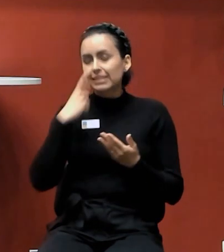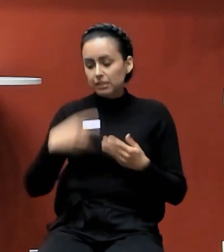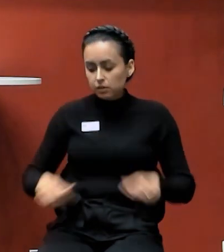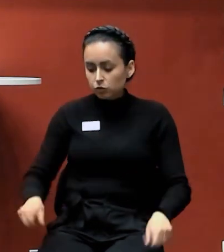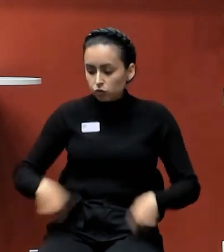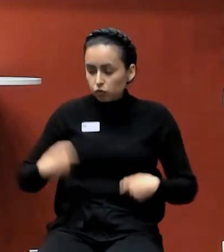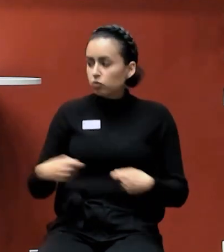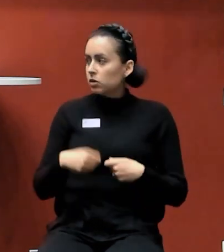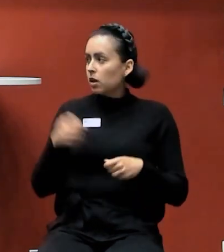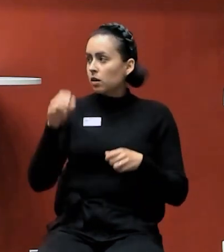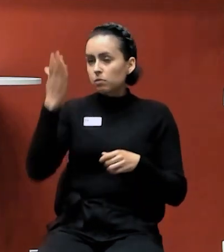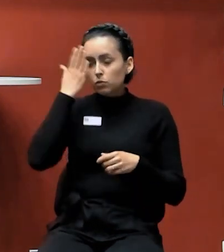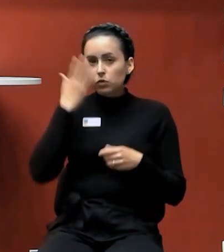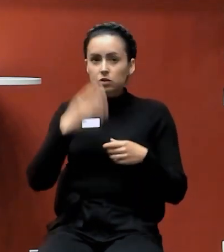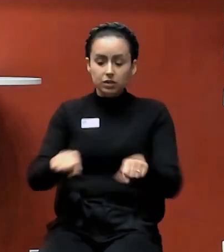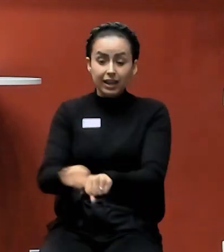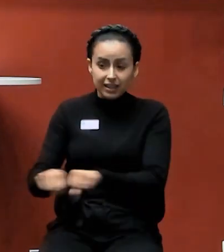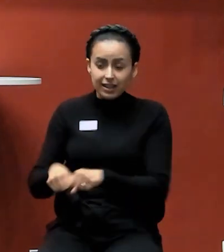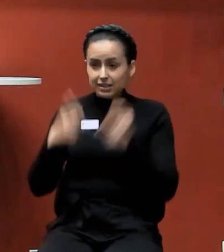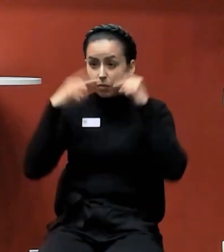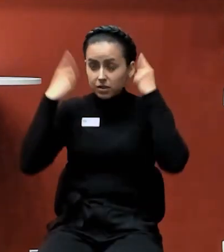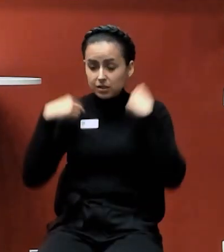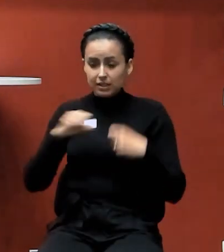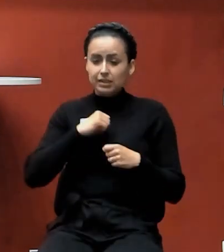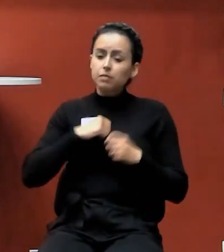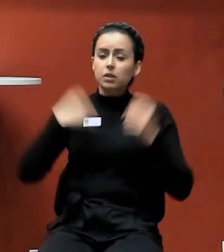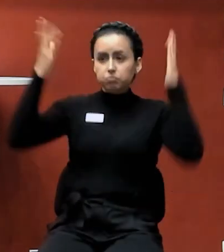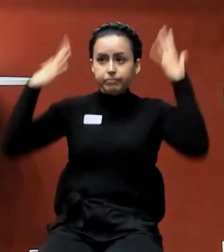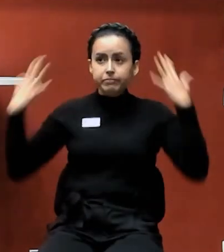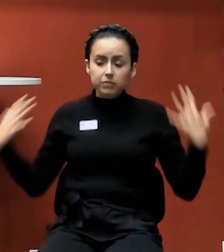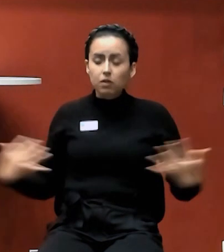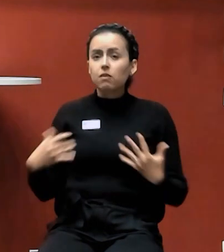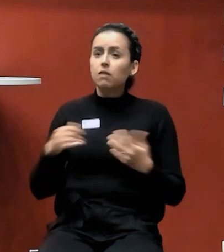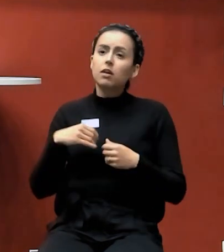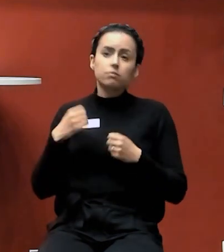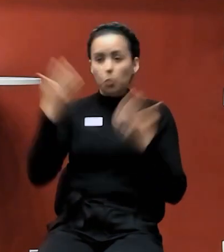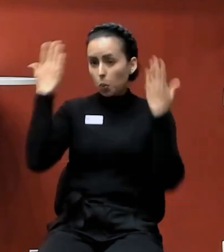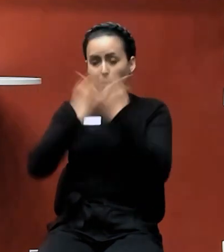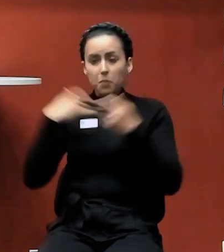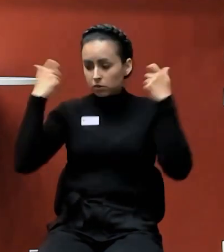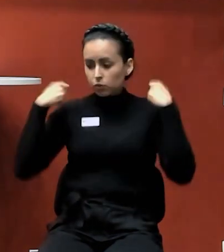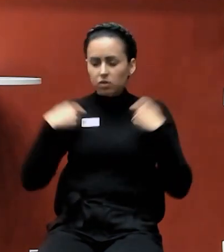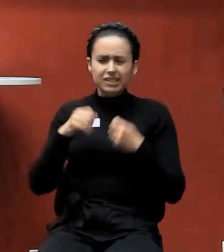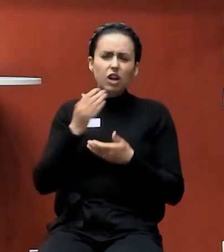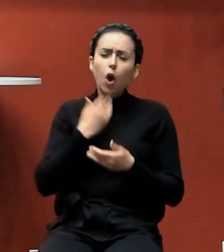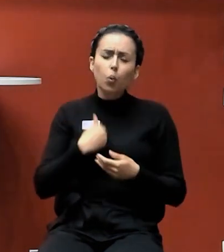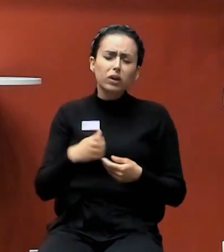dark shoes. I'm wearing glasses. I have long, wavy, curly, weird, dry